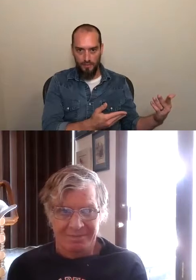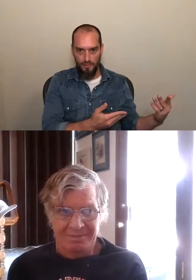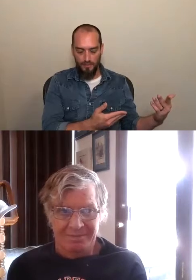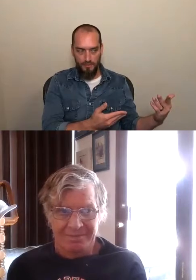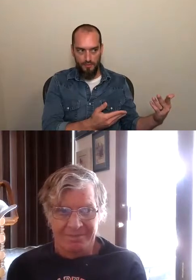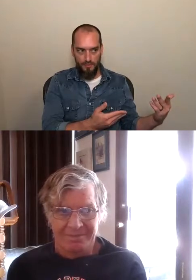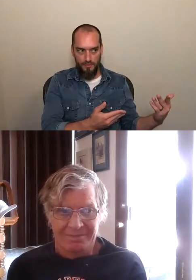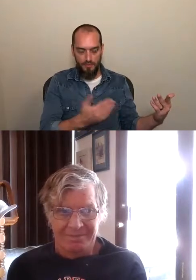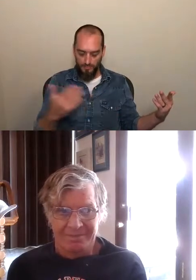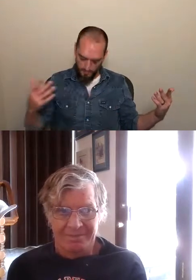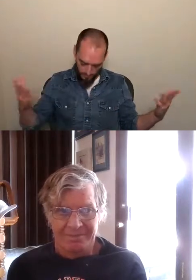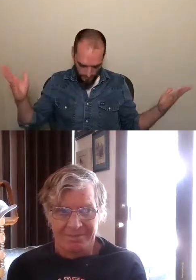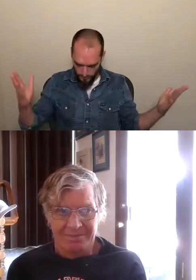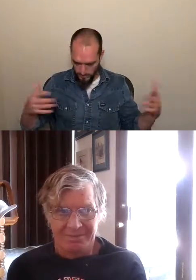plan.